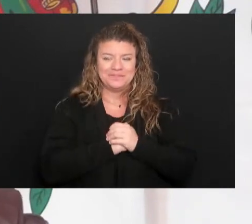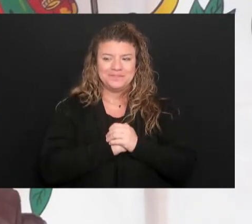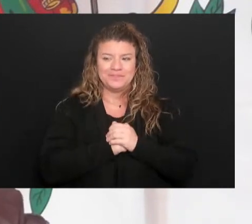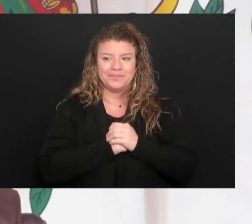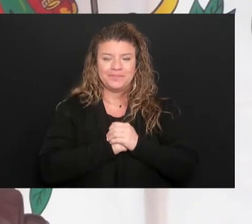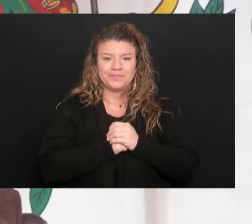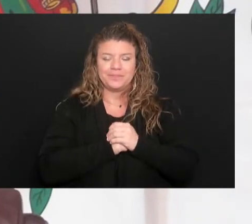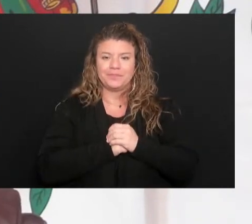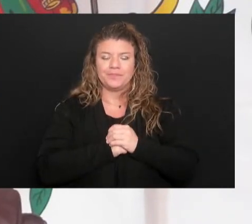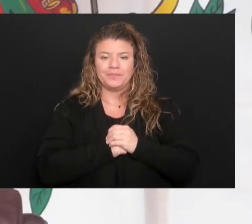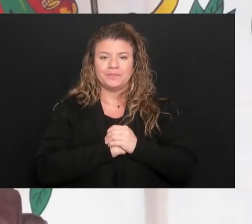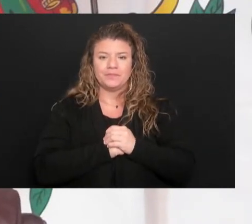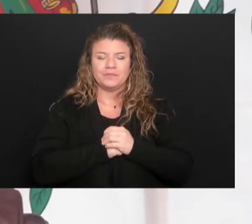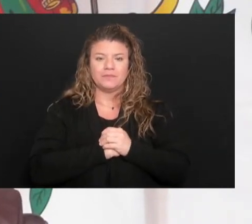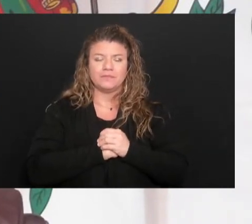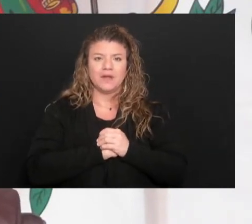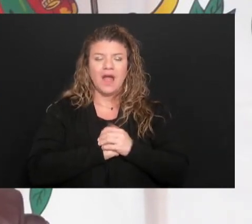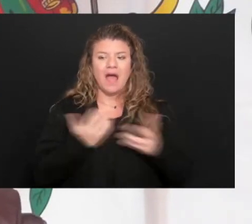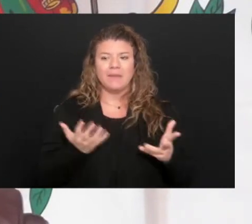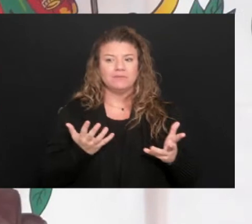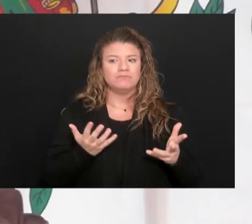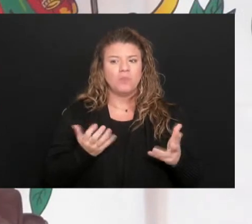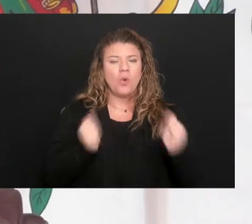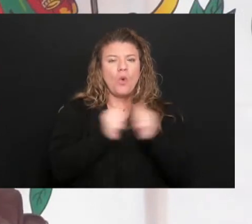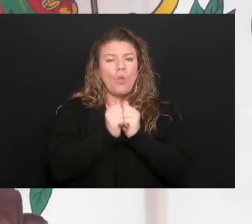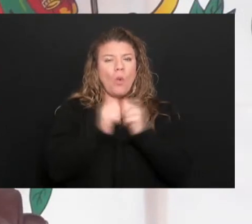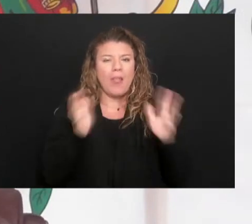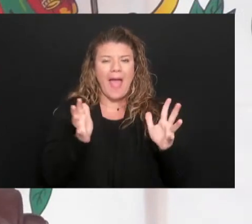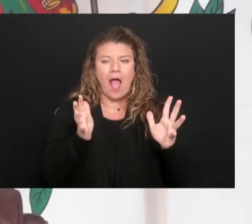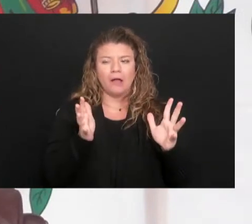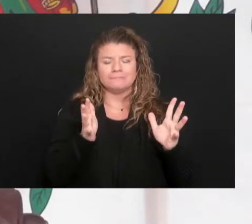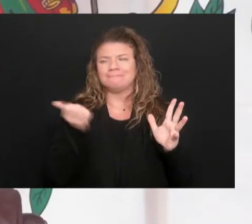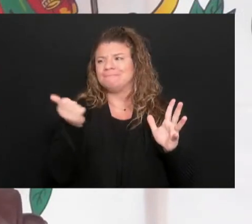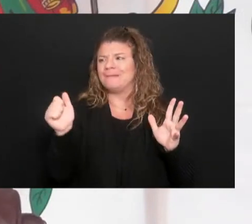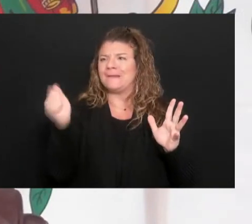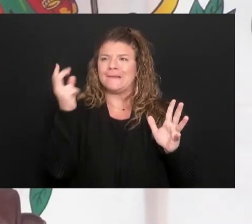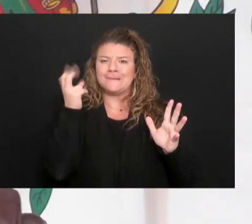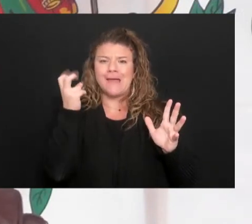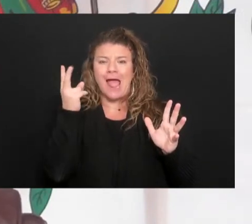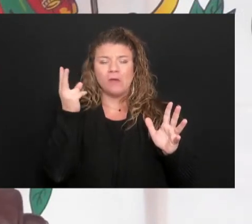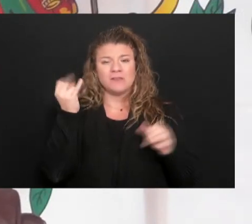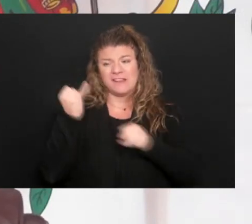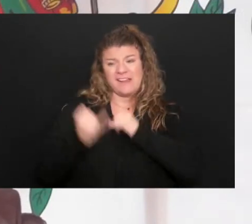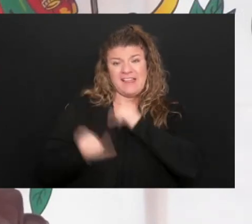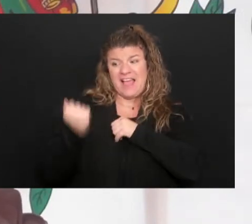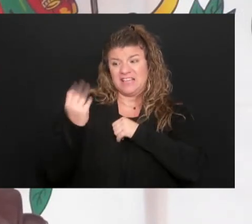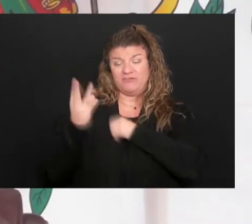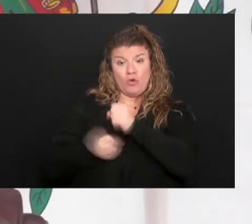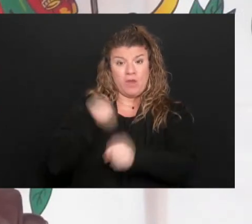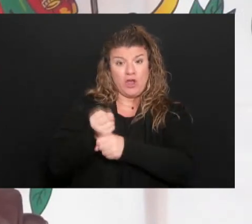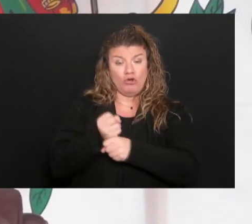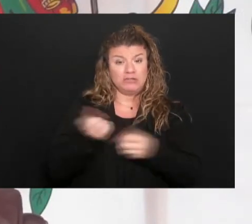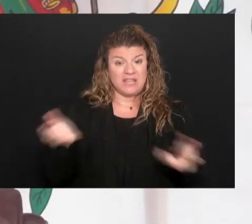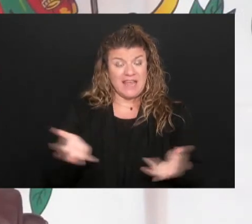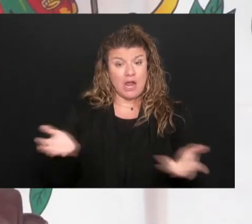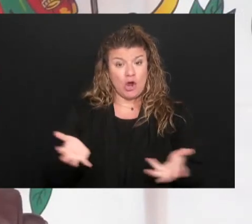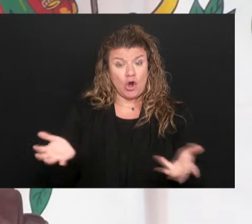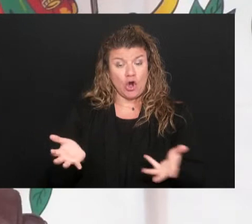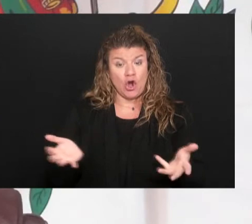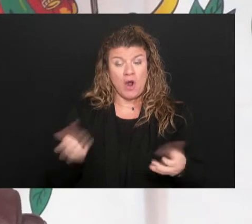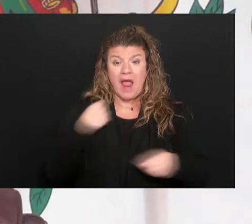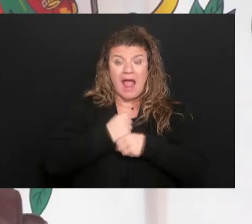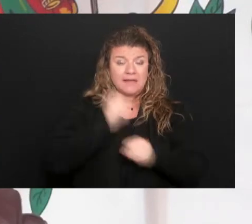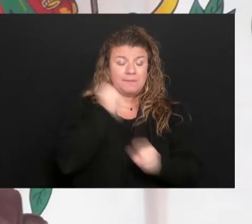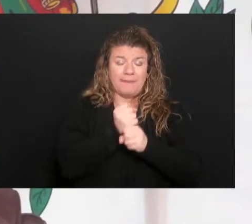I think without any question that West Virginia, over the last few years especially, has made